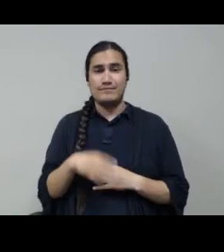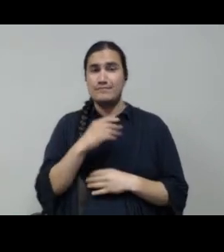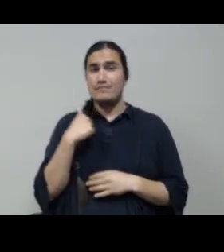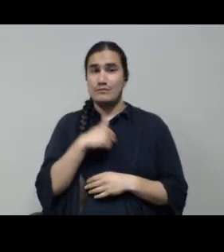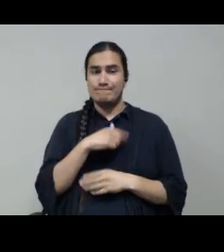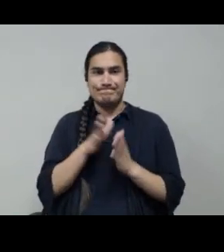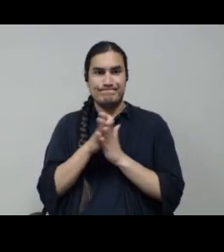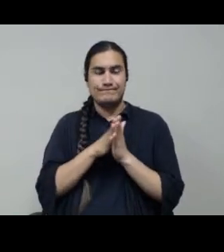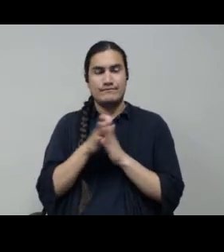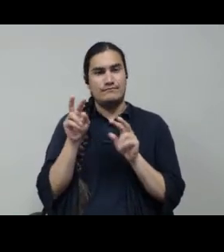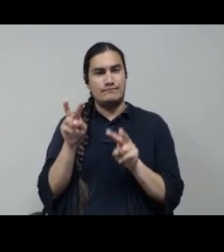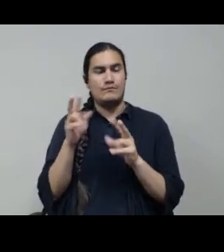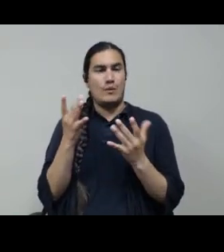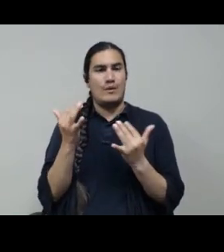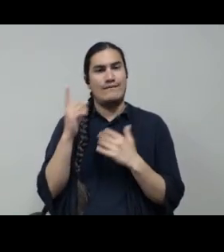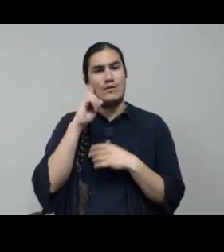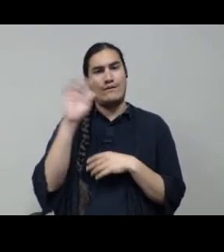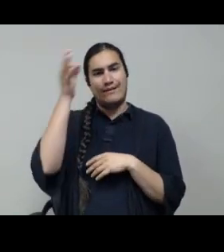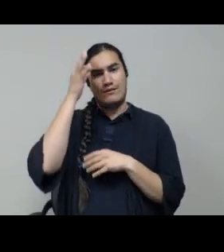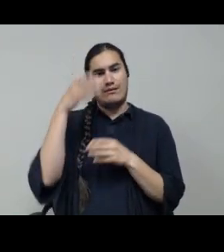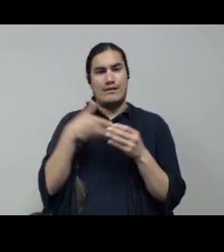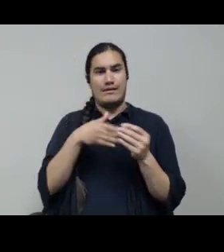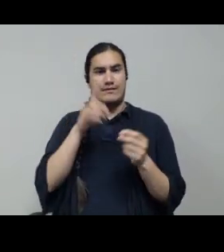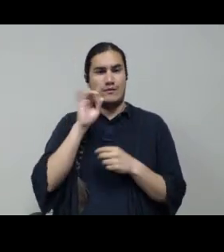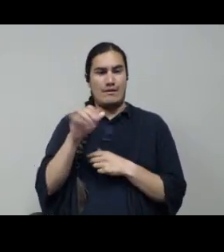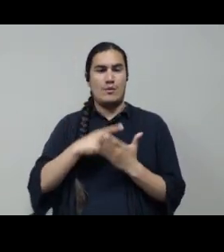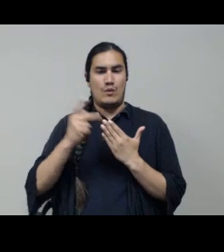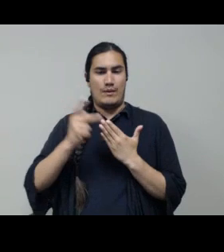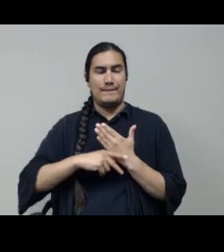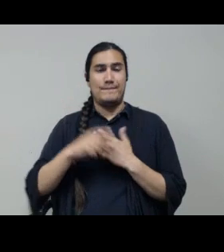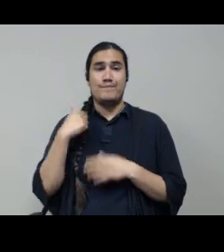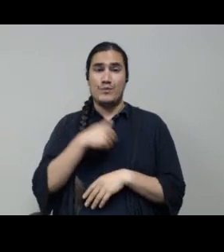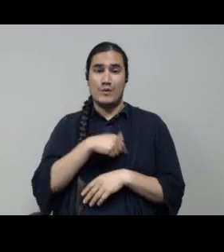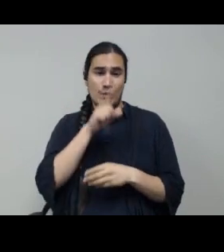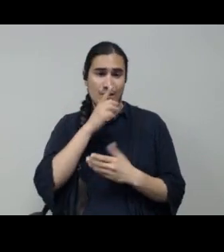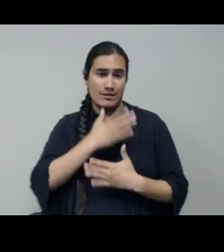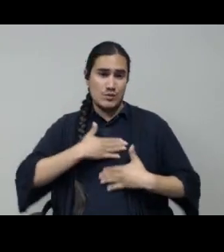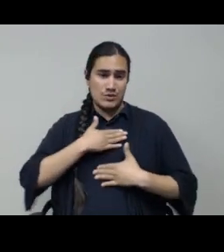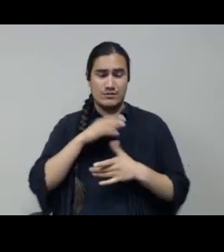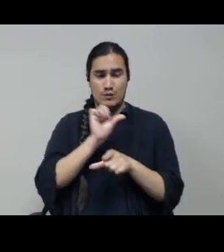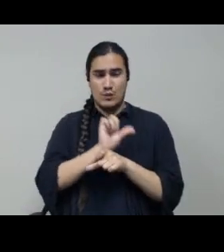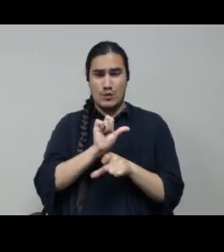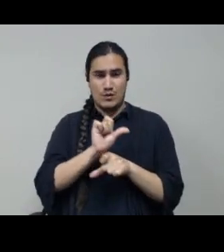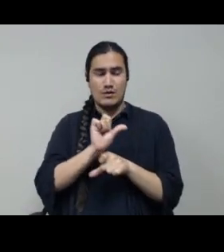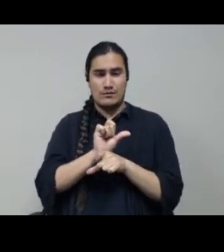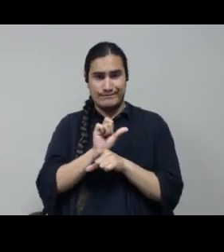eagerly awaiting federal guidance for that program. We greatly appreciate the efforts that